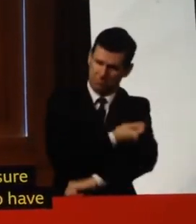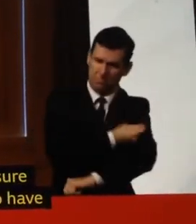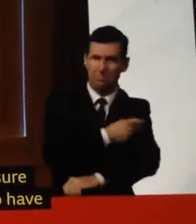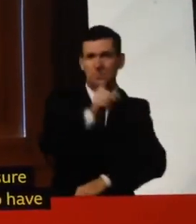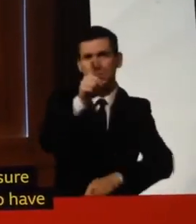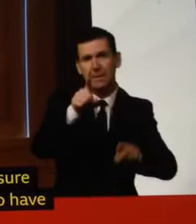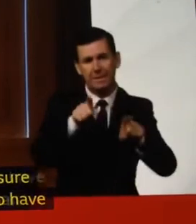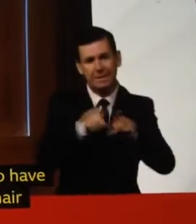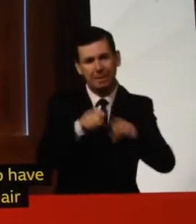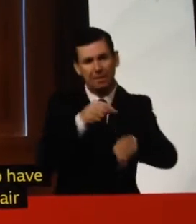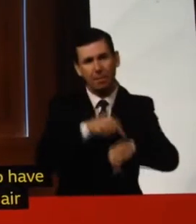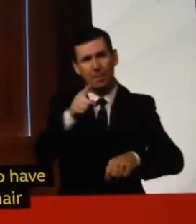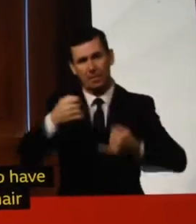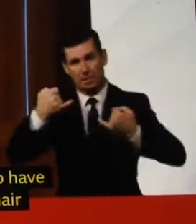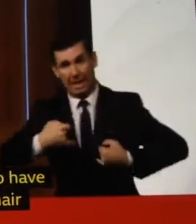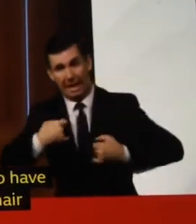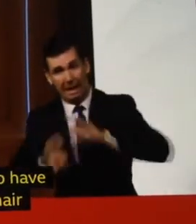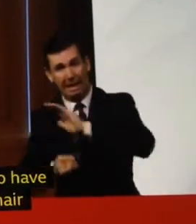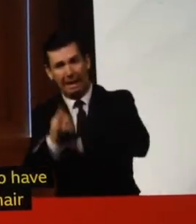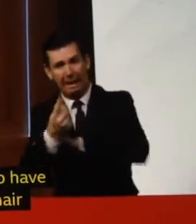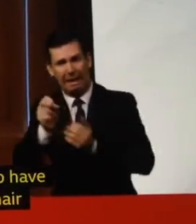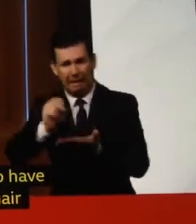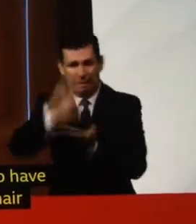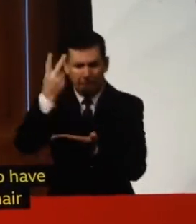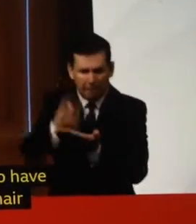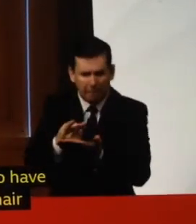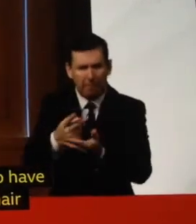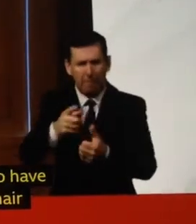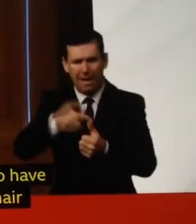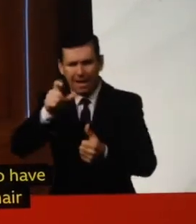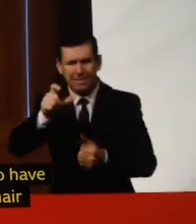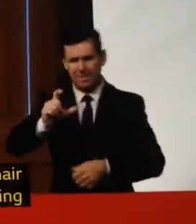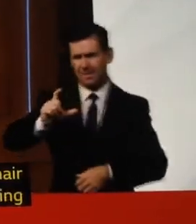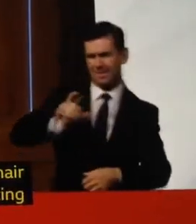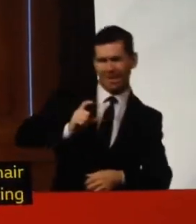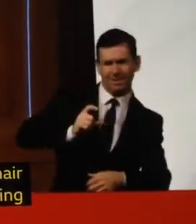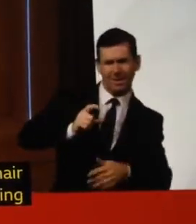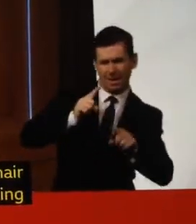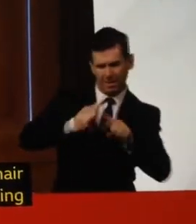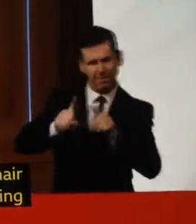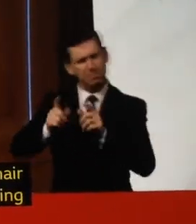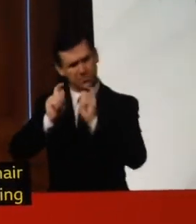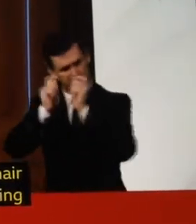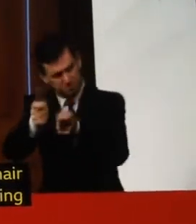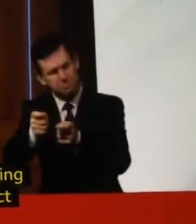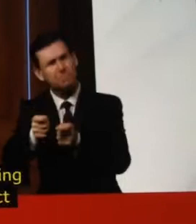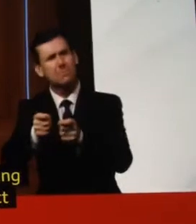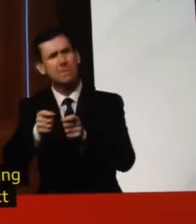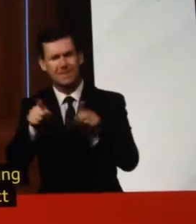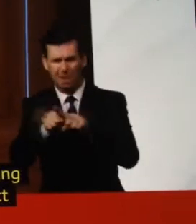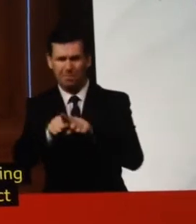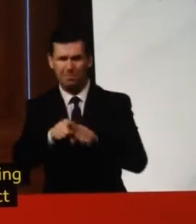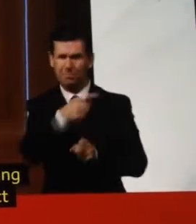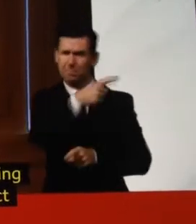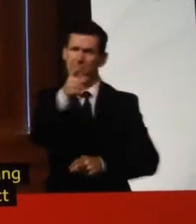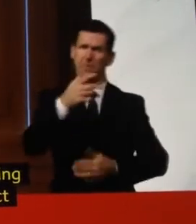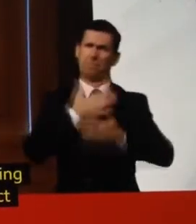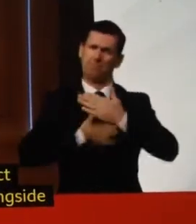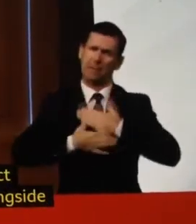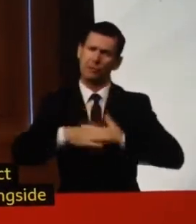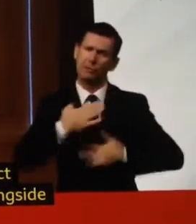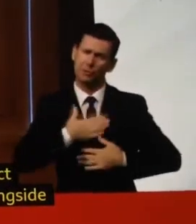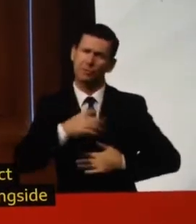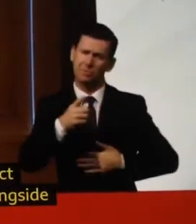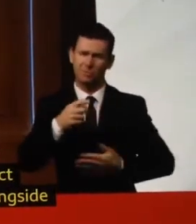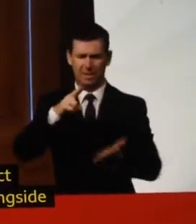also protect urgent and life-saving care alongside cancer care. So be patient with your NHS and with your general practice teams,